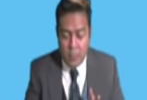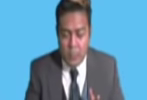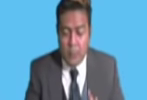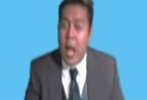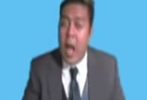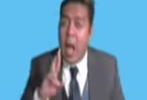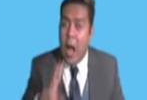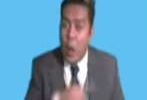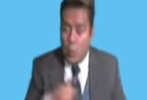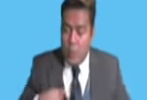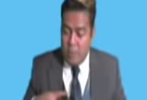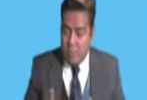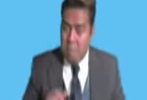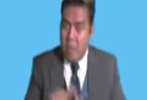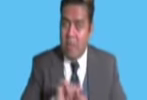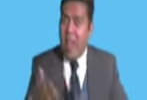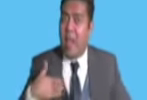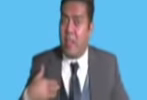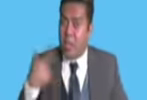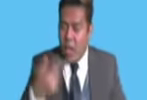Yes. Are we getting any better health care? Yes.